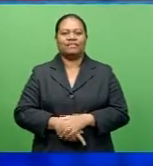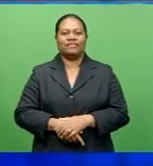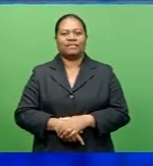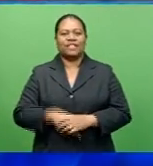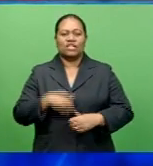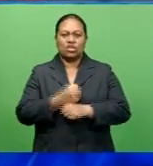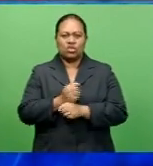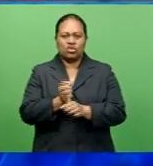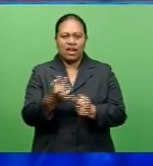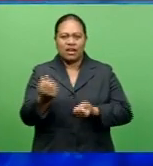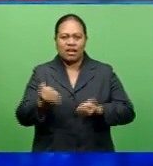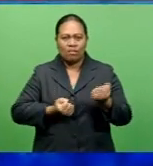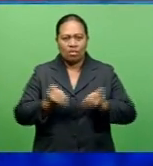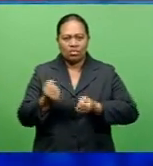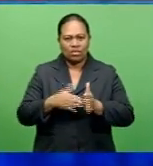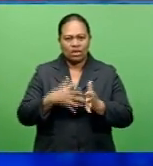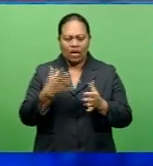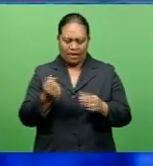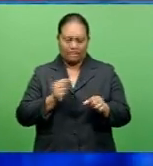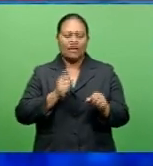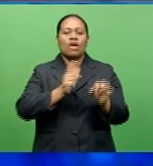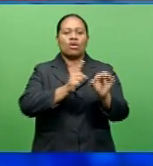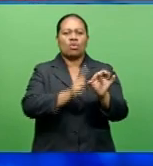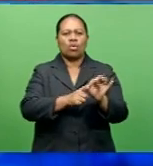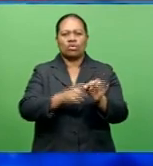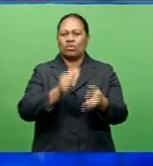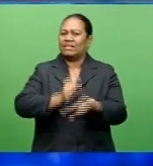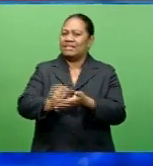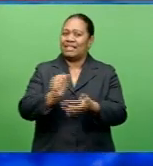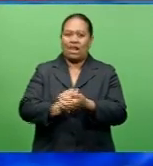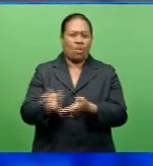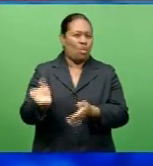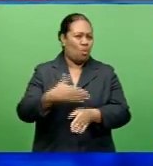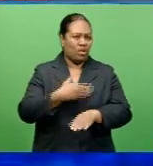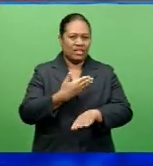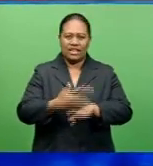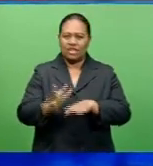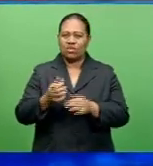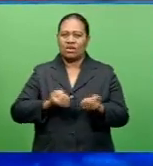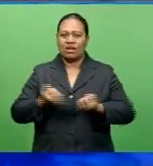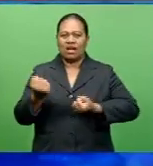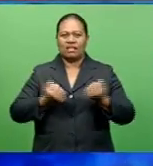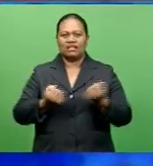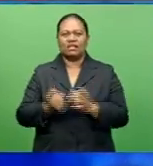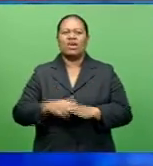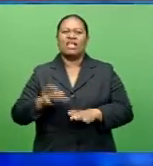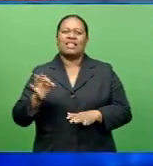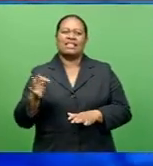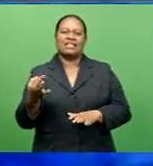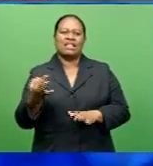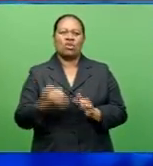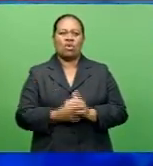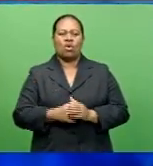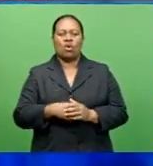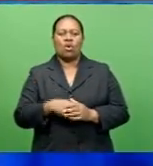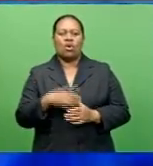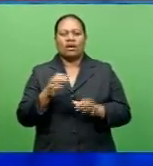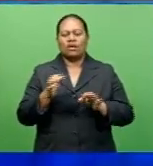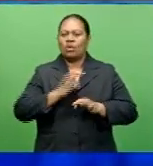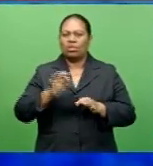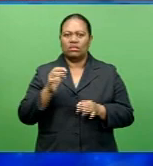General Motors has set a goal to sell all its new cars, SUVs and light pickup trucks with zero tailpipe emissions